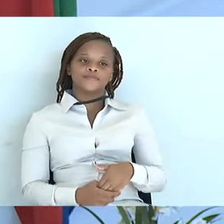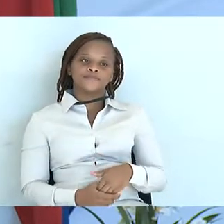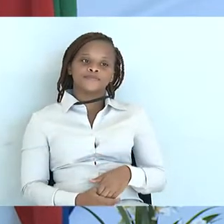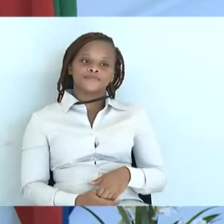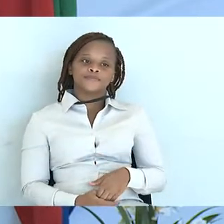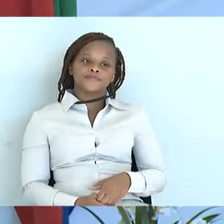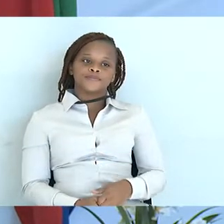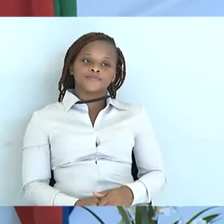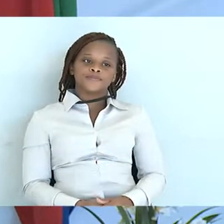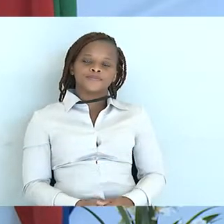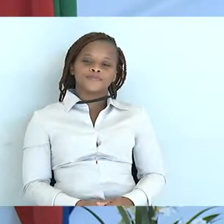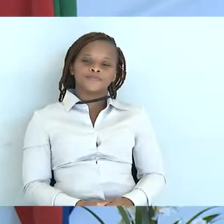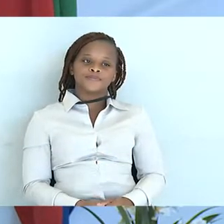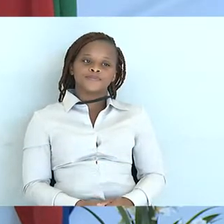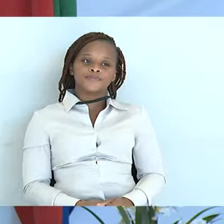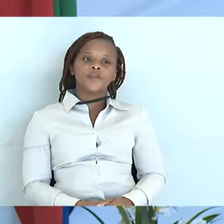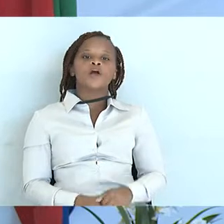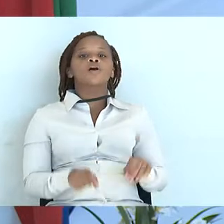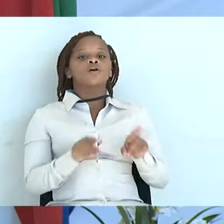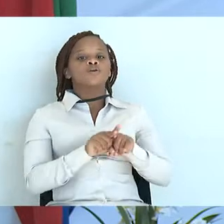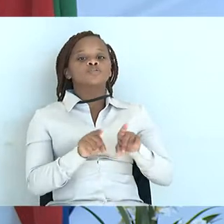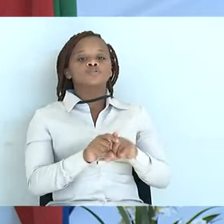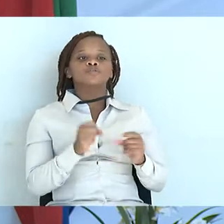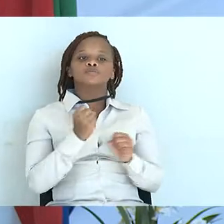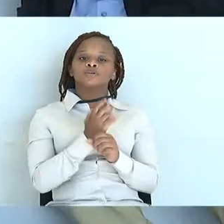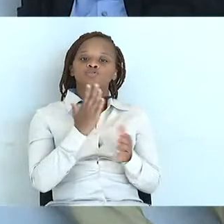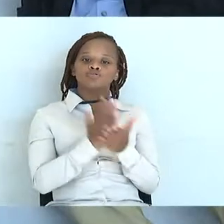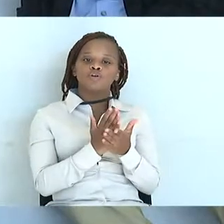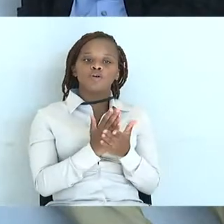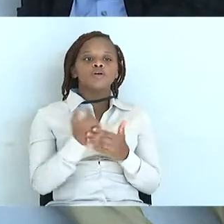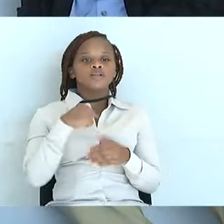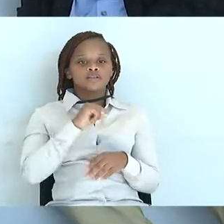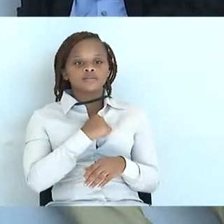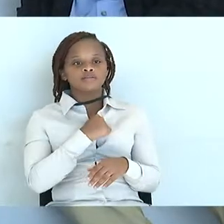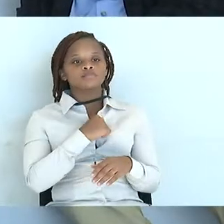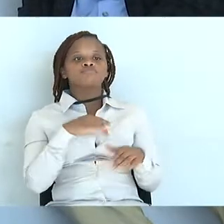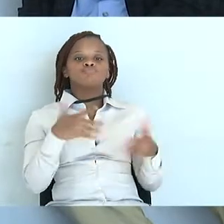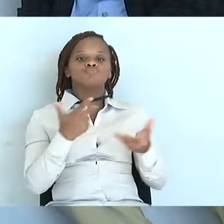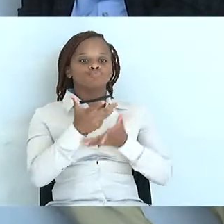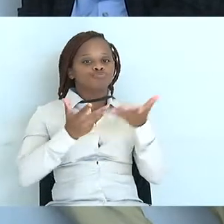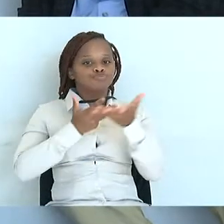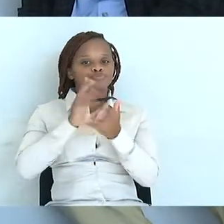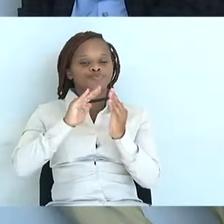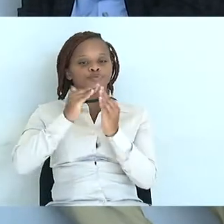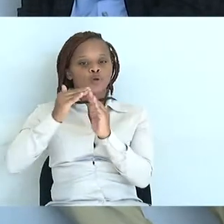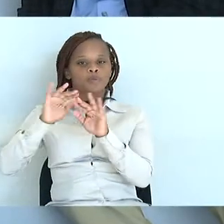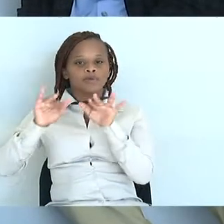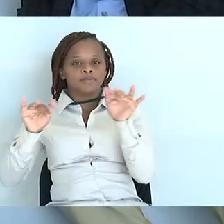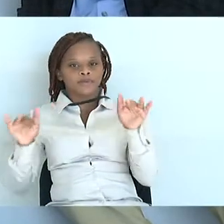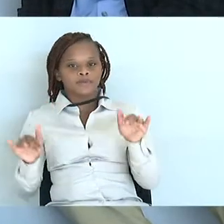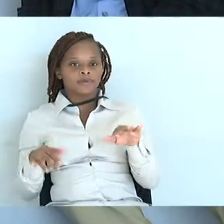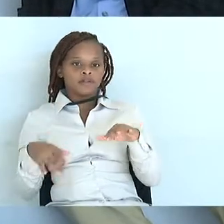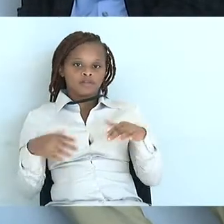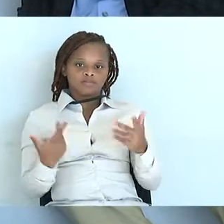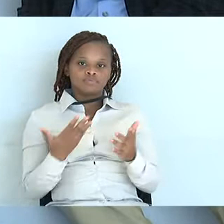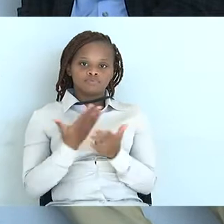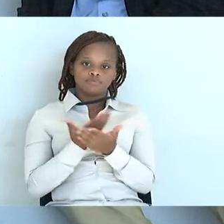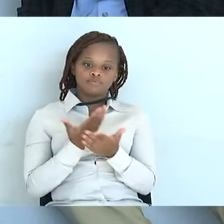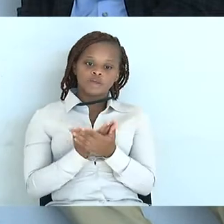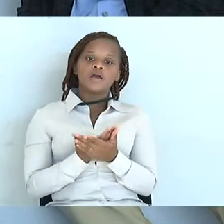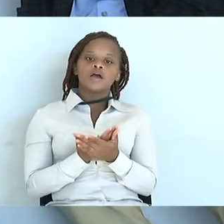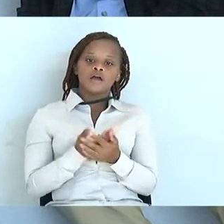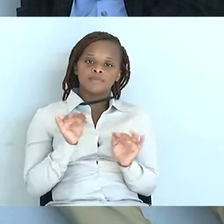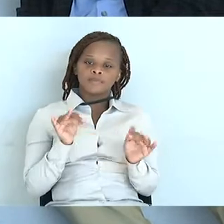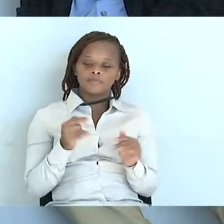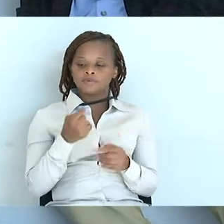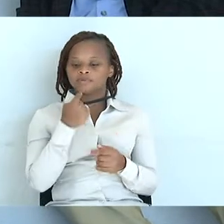we get community resolutions and get the Department of Land, Agriculture and Rural Development to work with us to